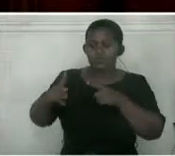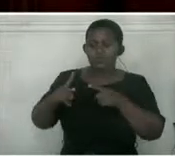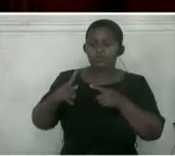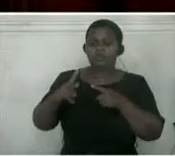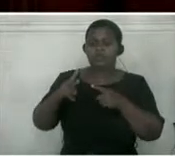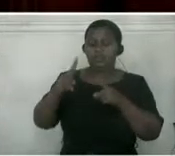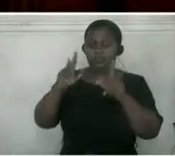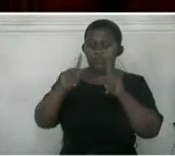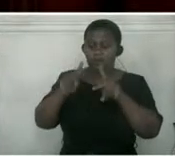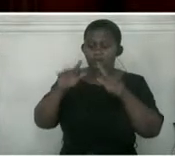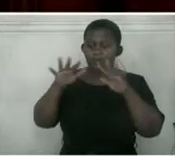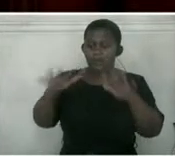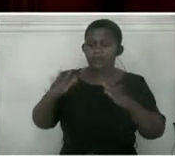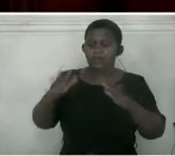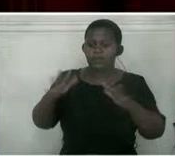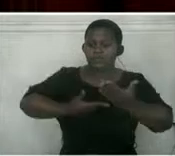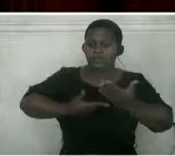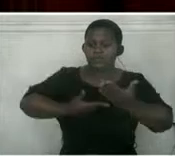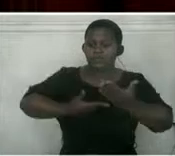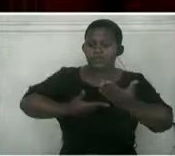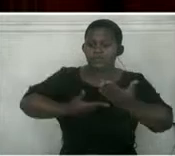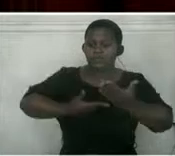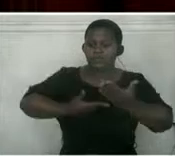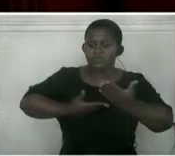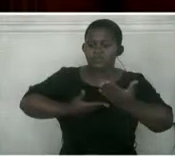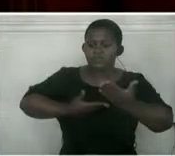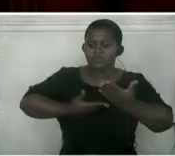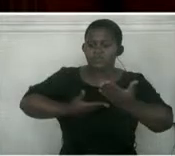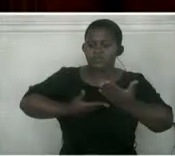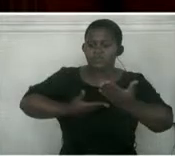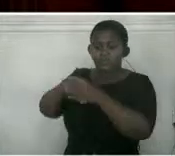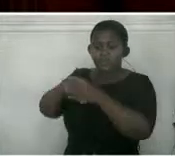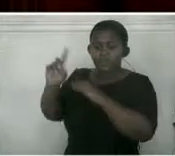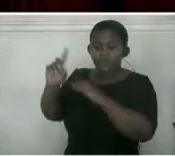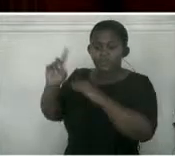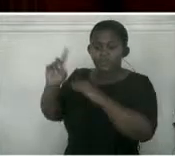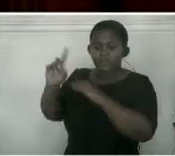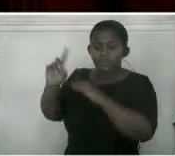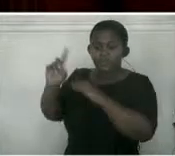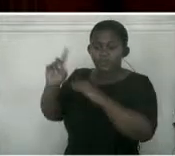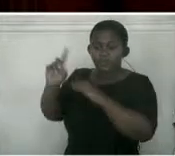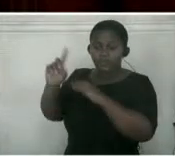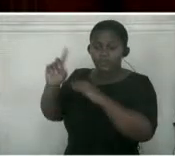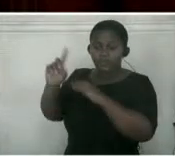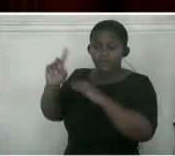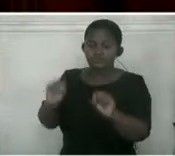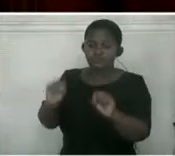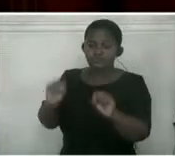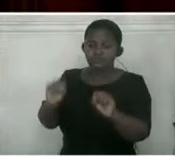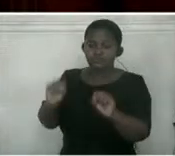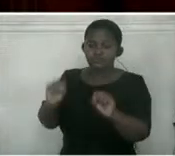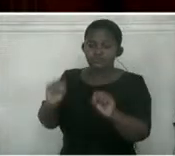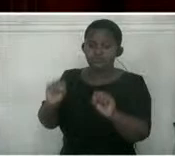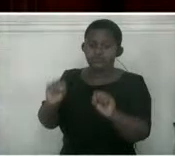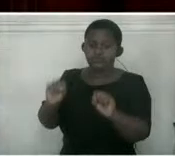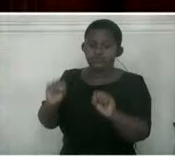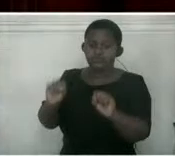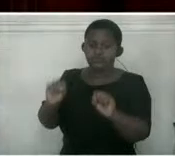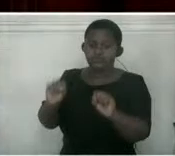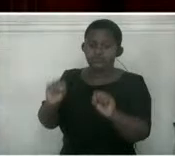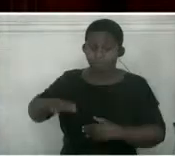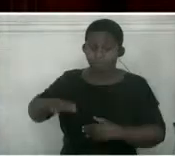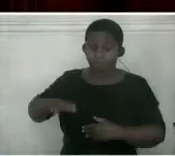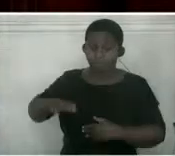in the public service. These include the adoption by the Executive Council of